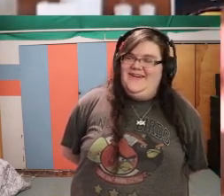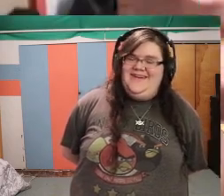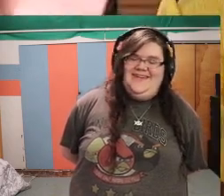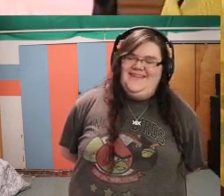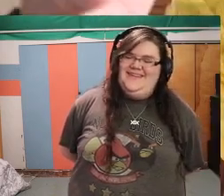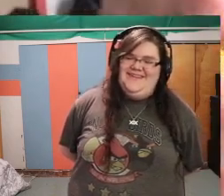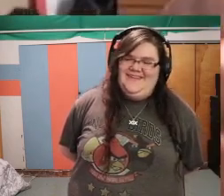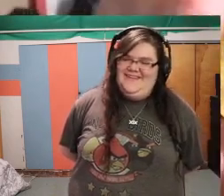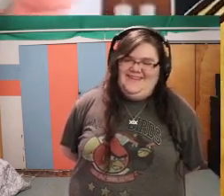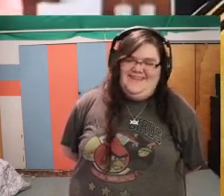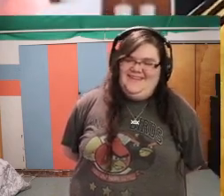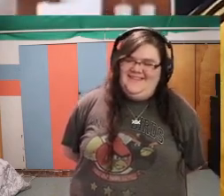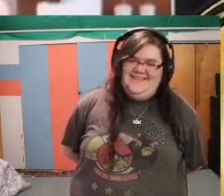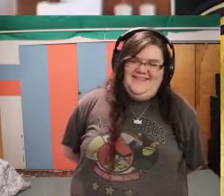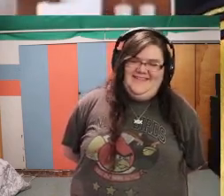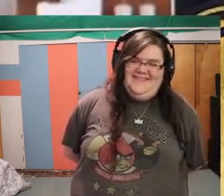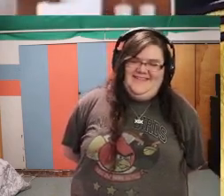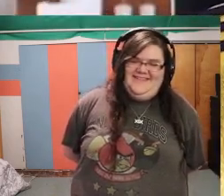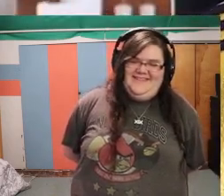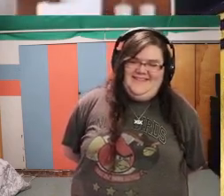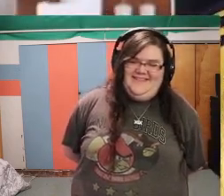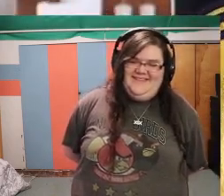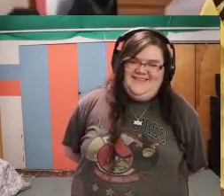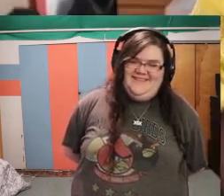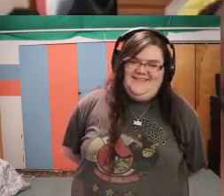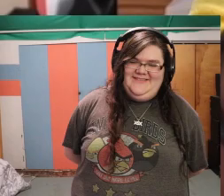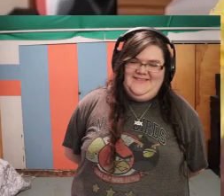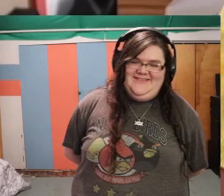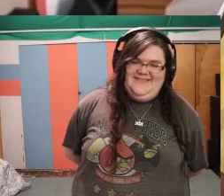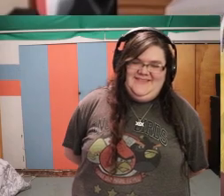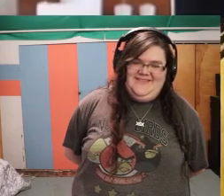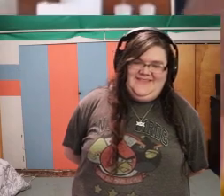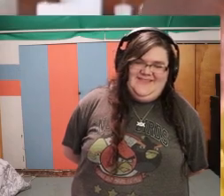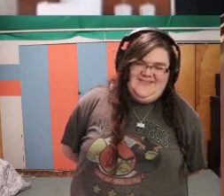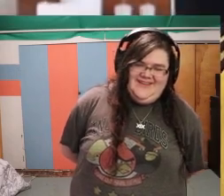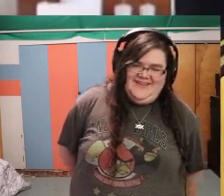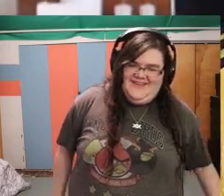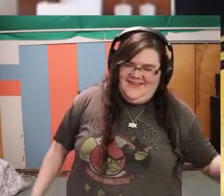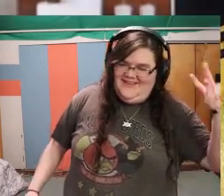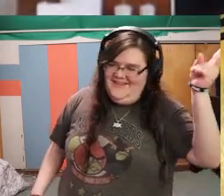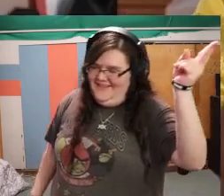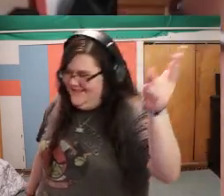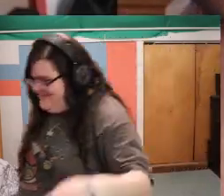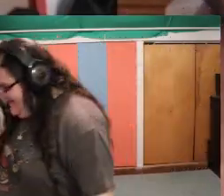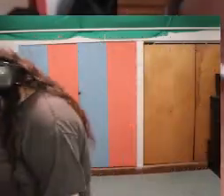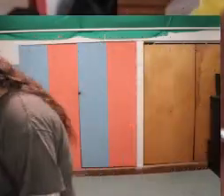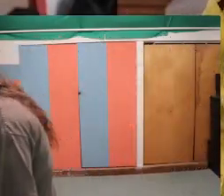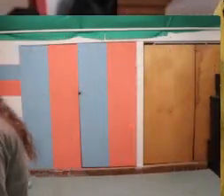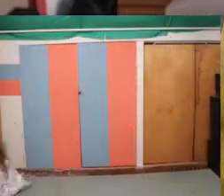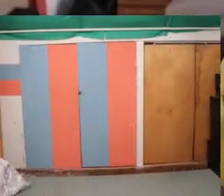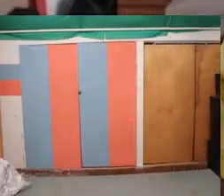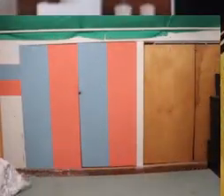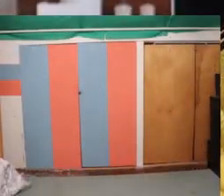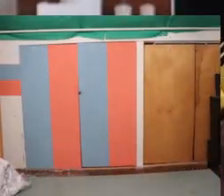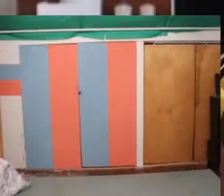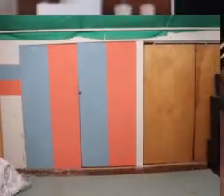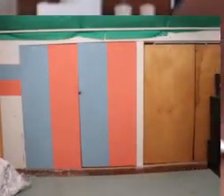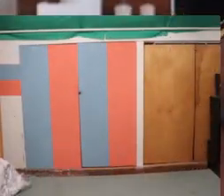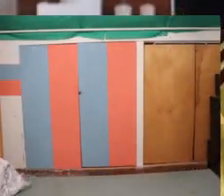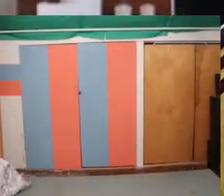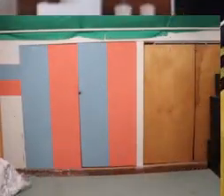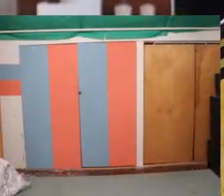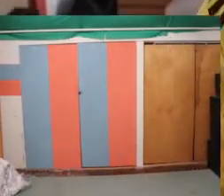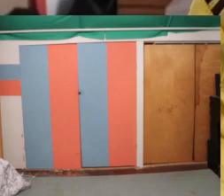mad. You're saying this. You're saying this behind the computer. You're chicken. You're chicken, mate. You're scared.